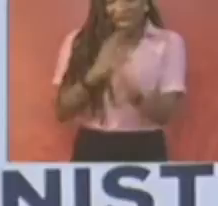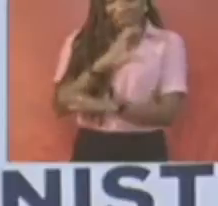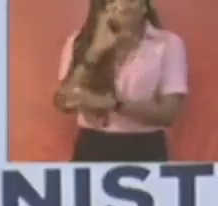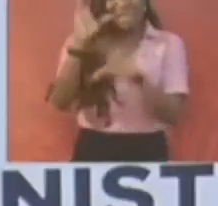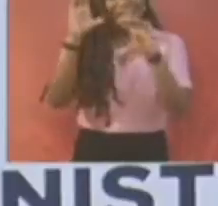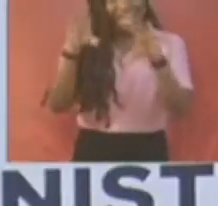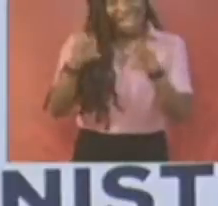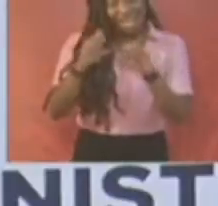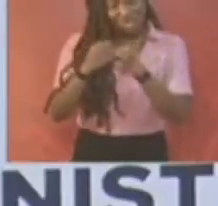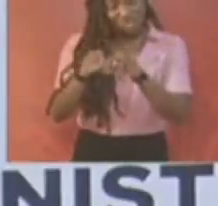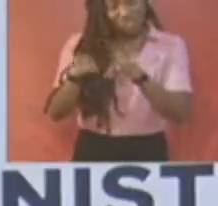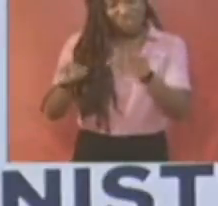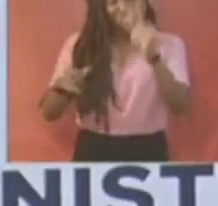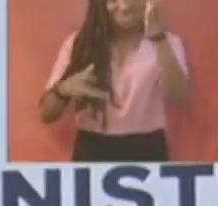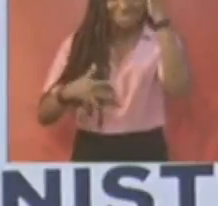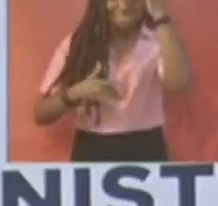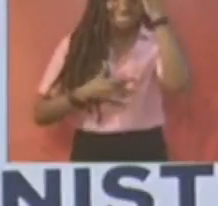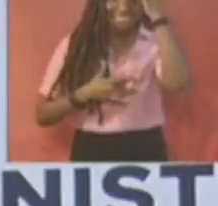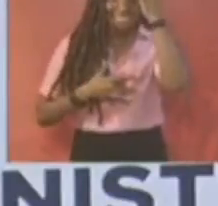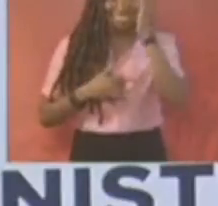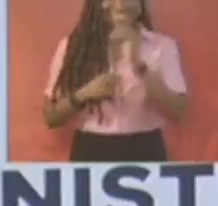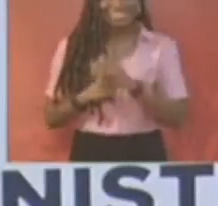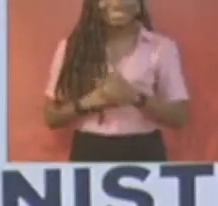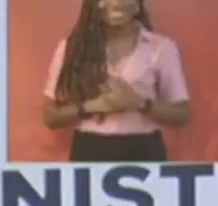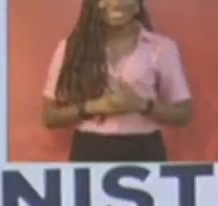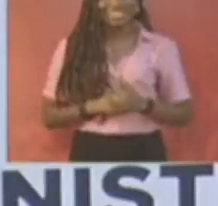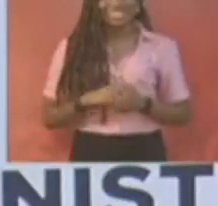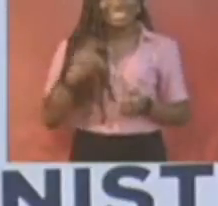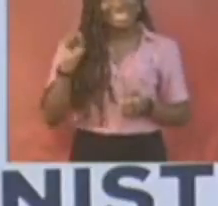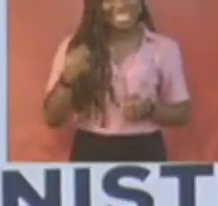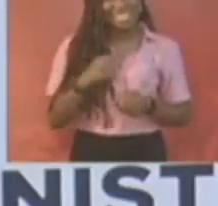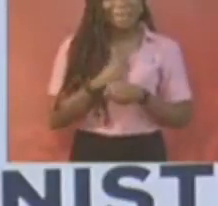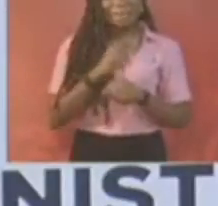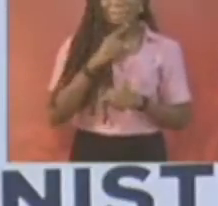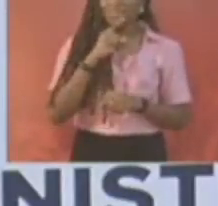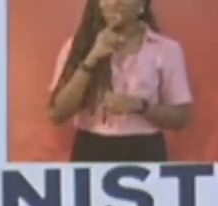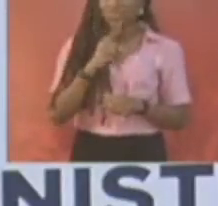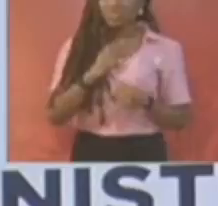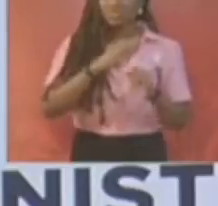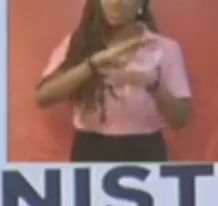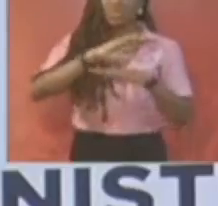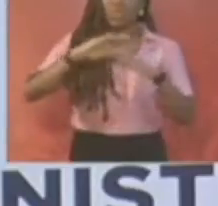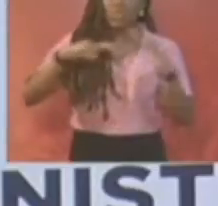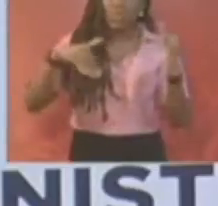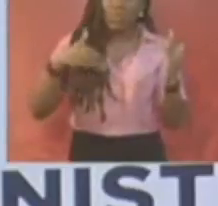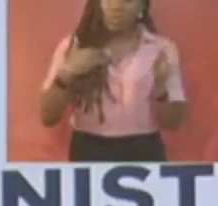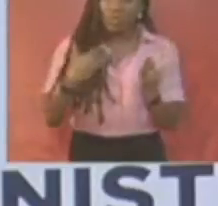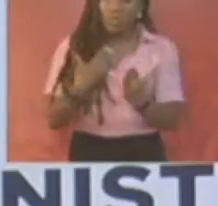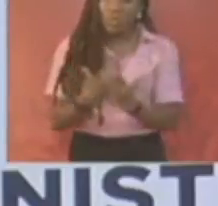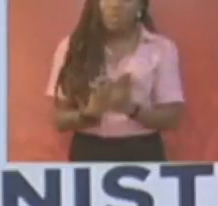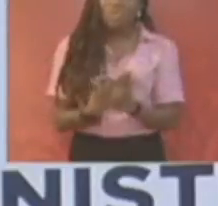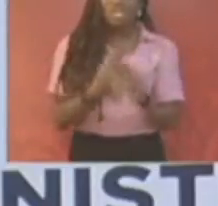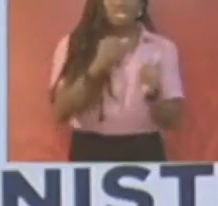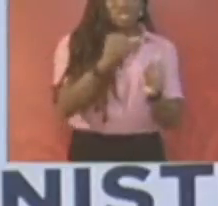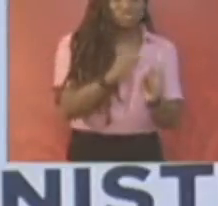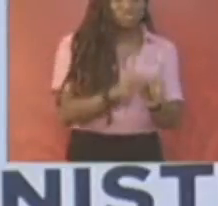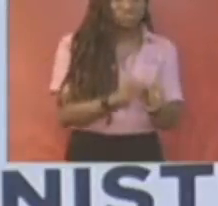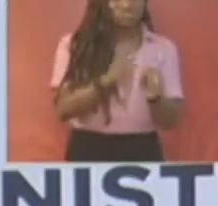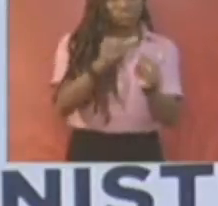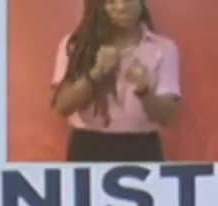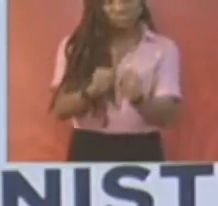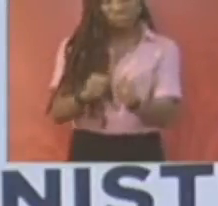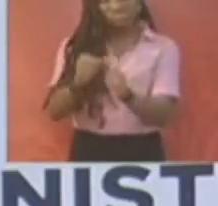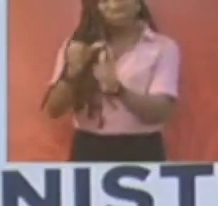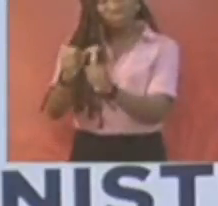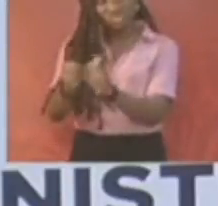better grasped by the population. We need to ensure that we all see our individual rules and our